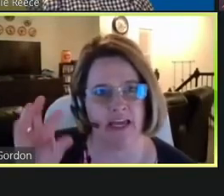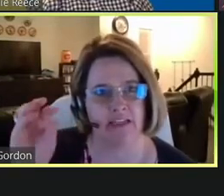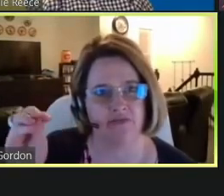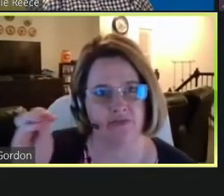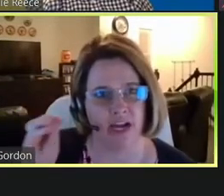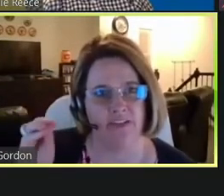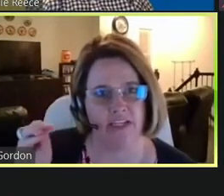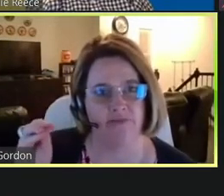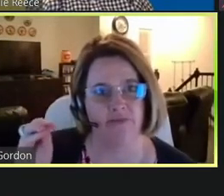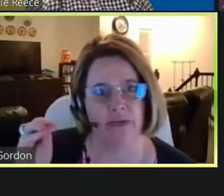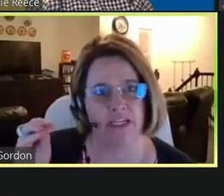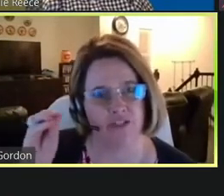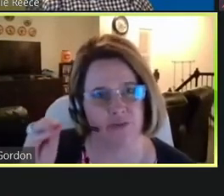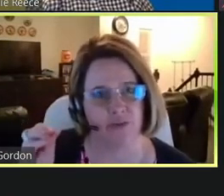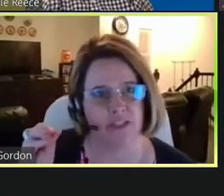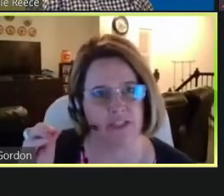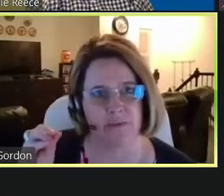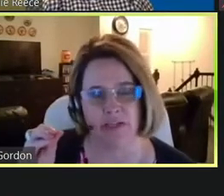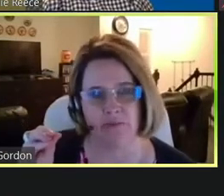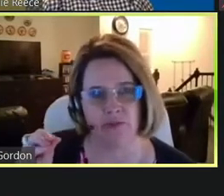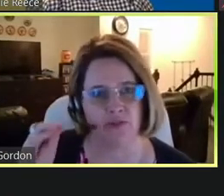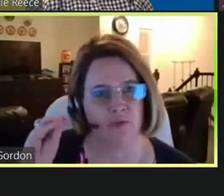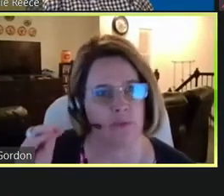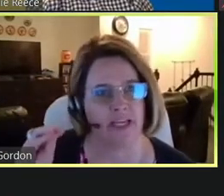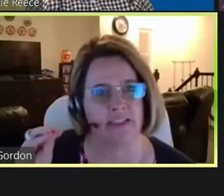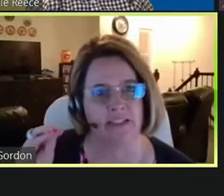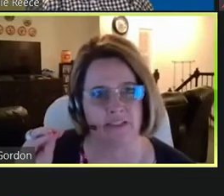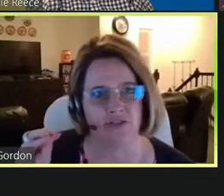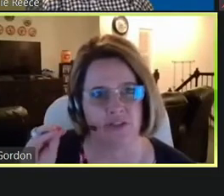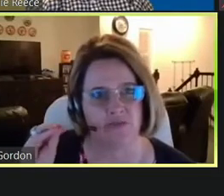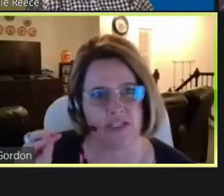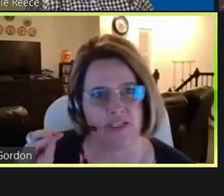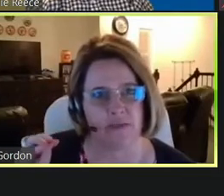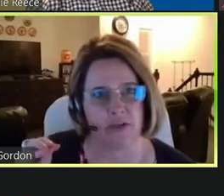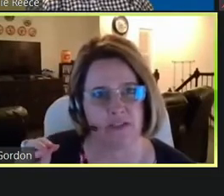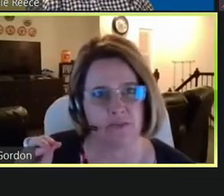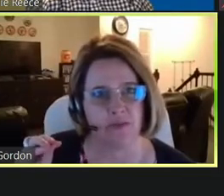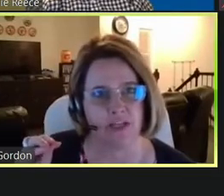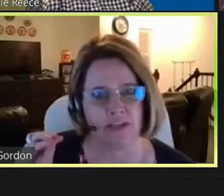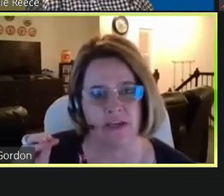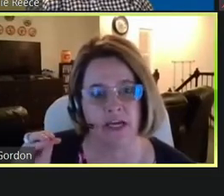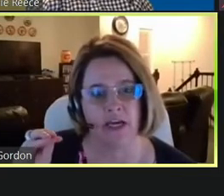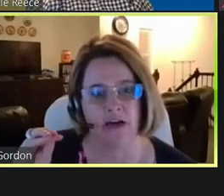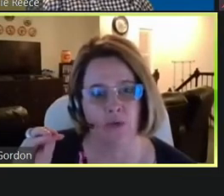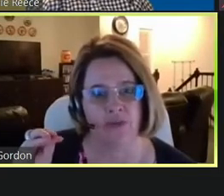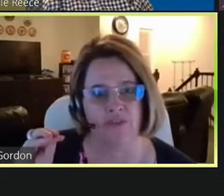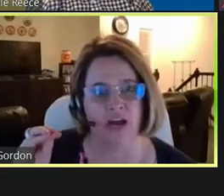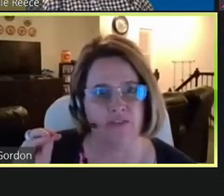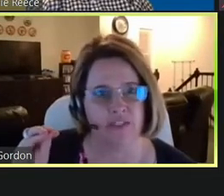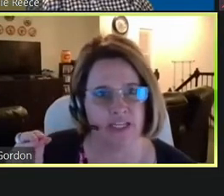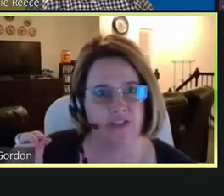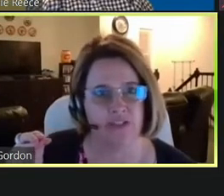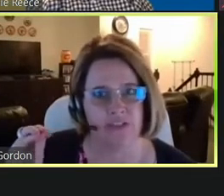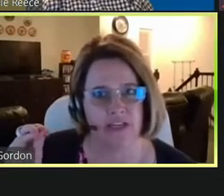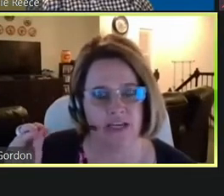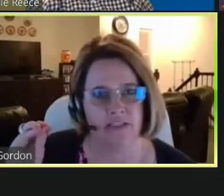integrate and find the information as quickly as possible so that we're making decisions as fast as possible. I think with the five stages that